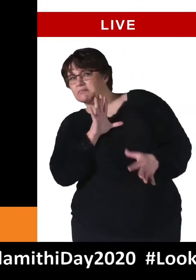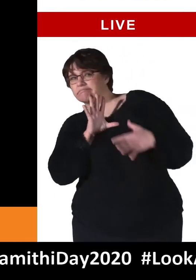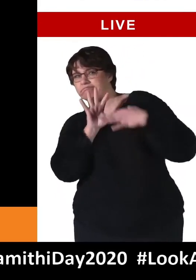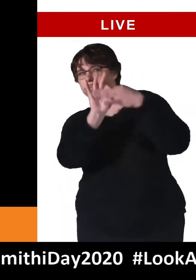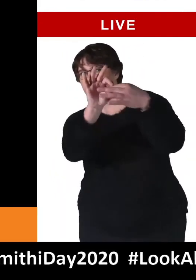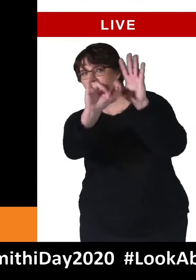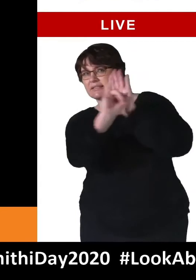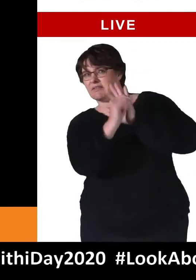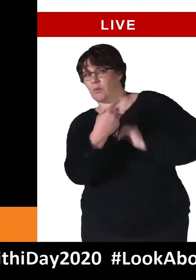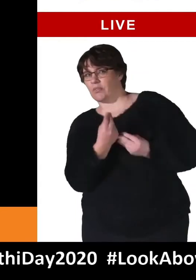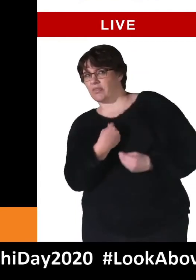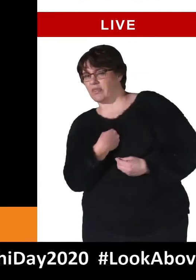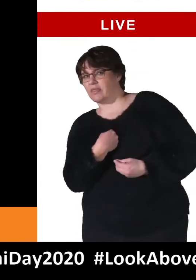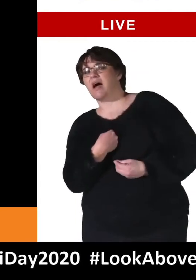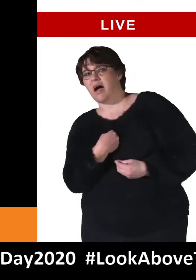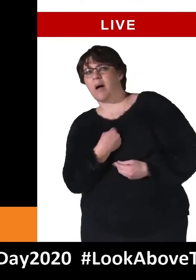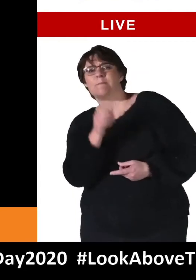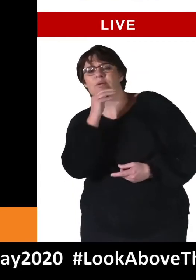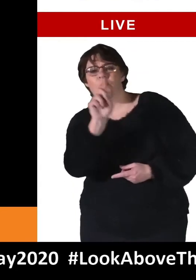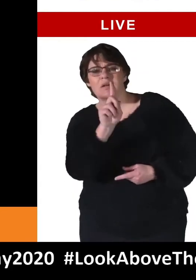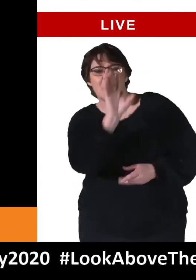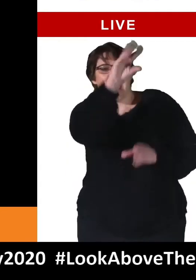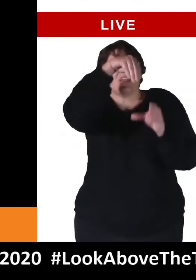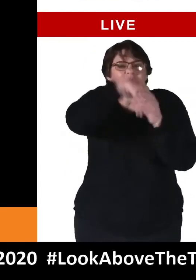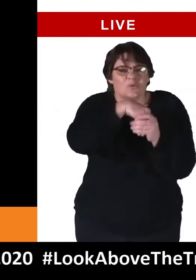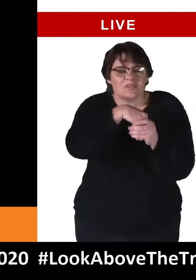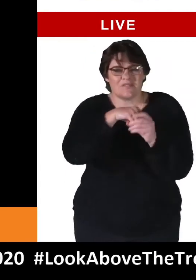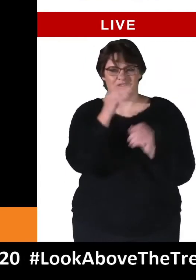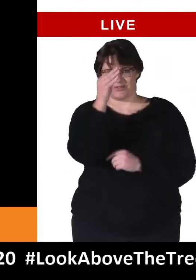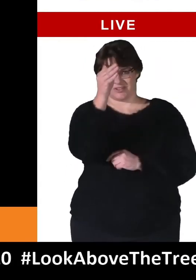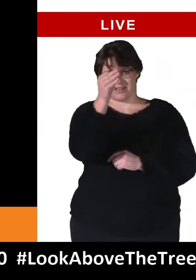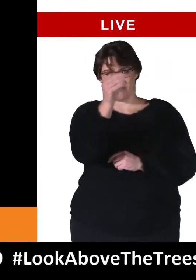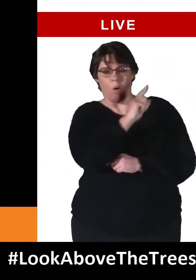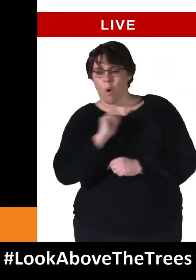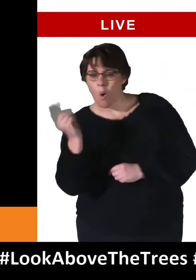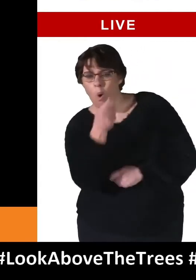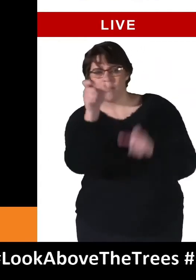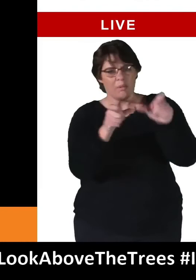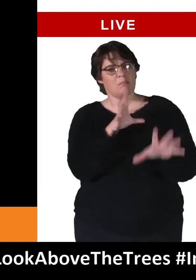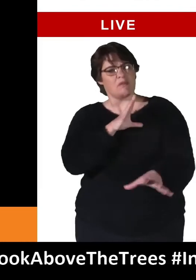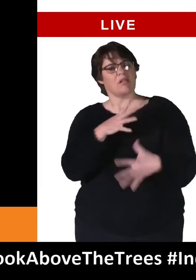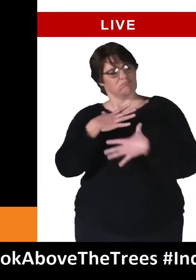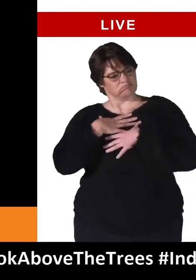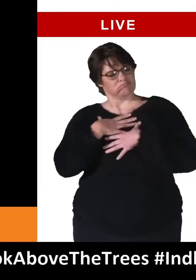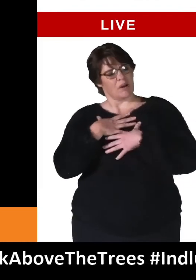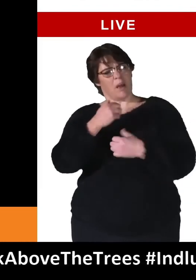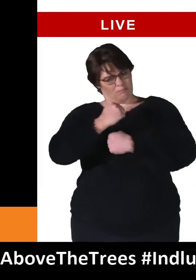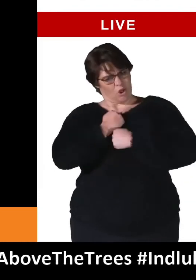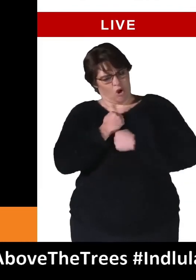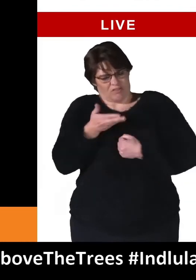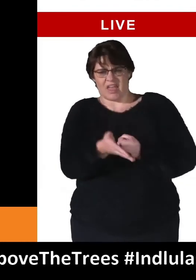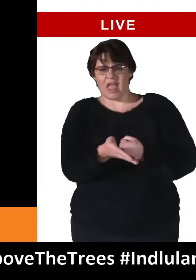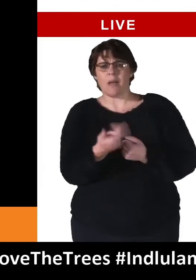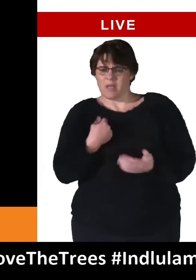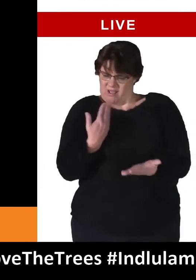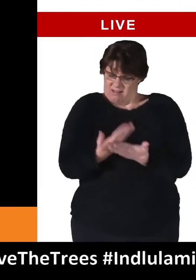with, an inclusive future where everyone feels that they belong to and they can lay claim